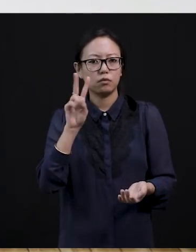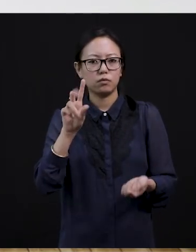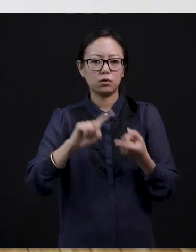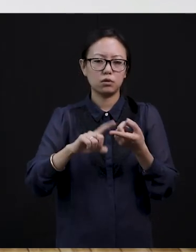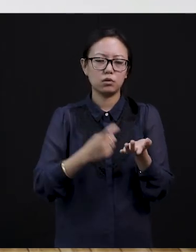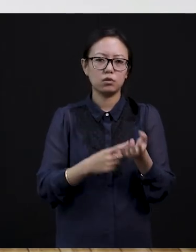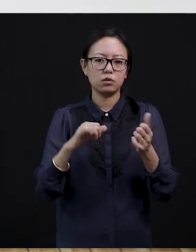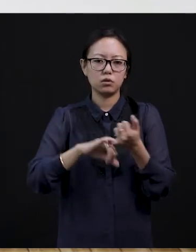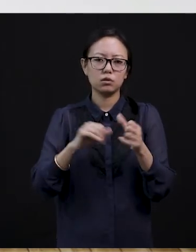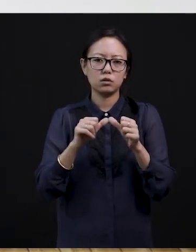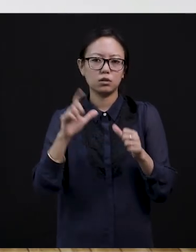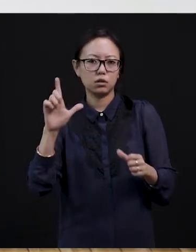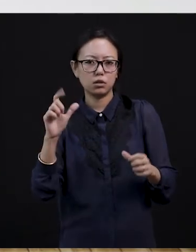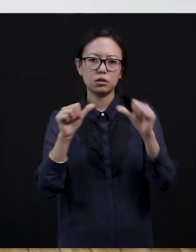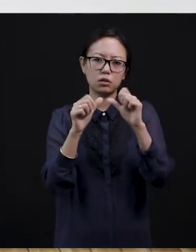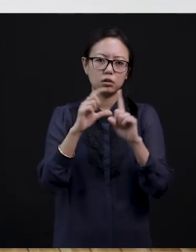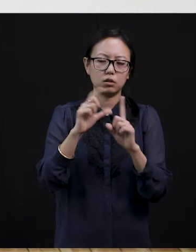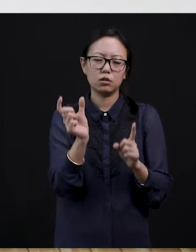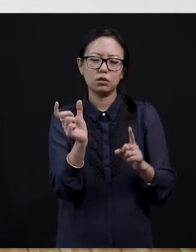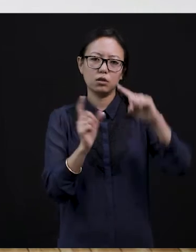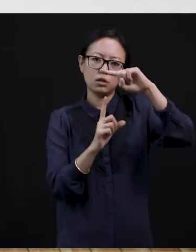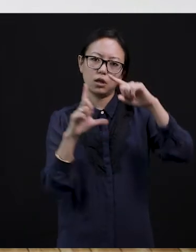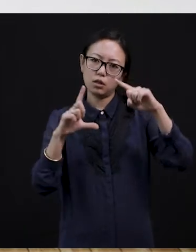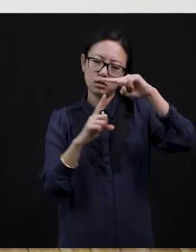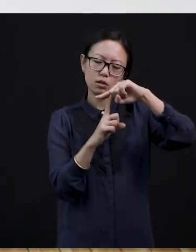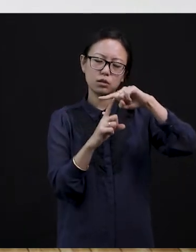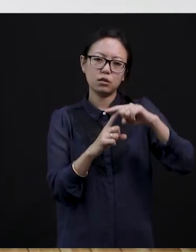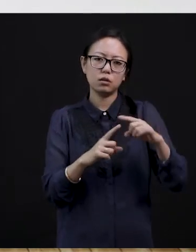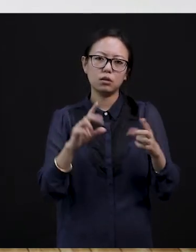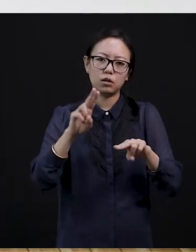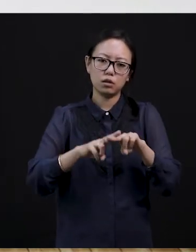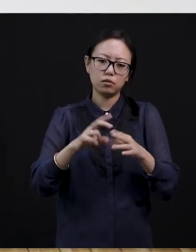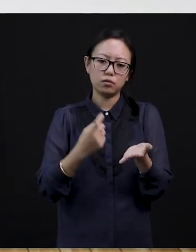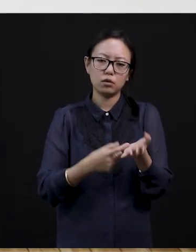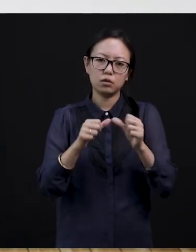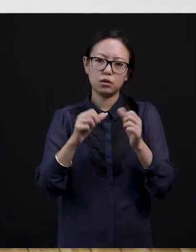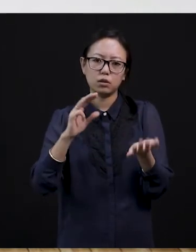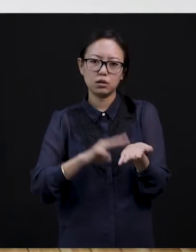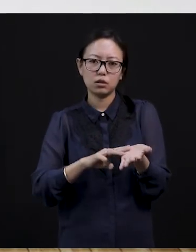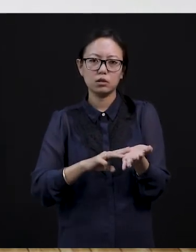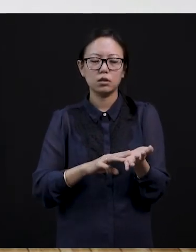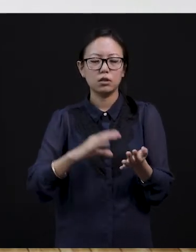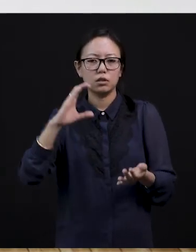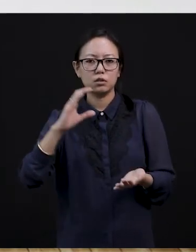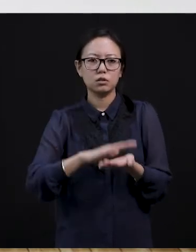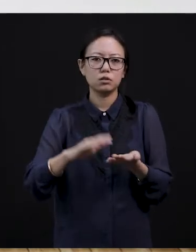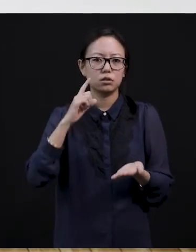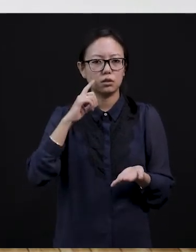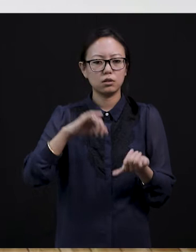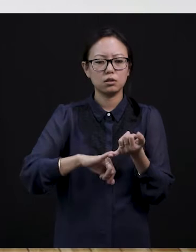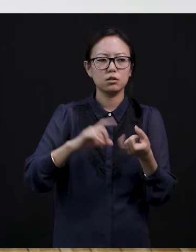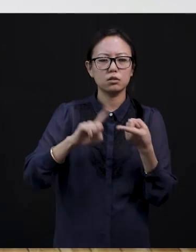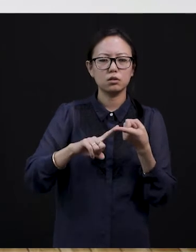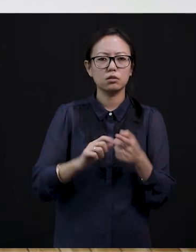franchise. All right, so then after the French Revolution and rule of law, then came right to